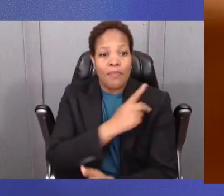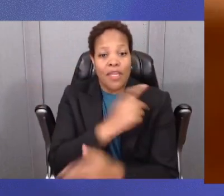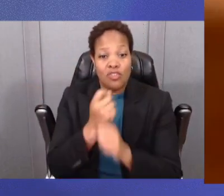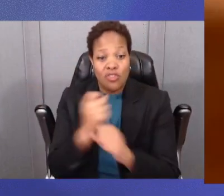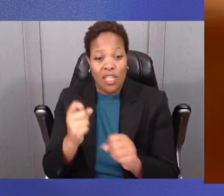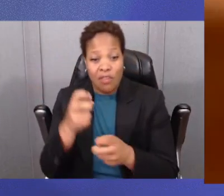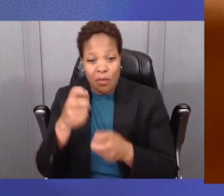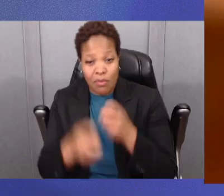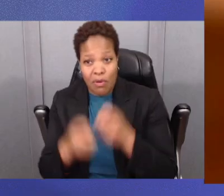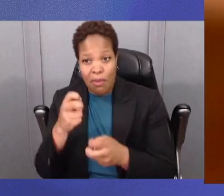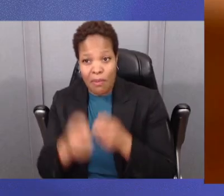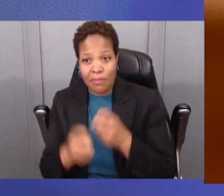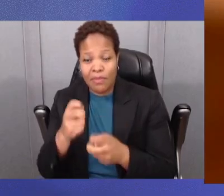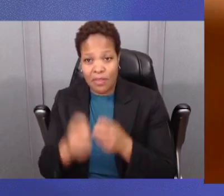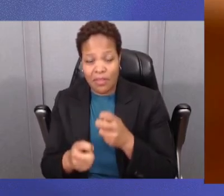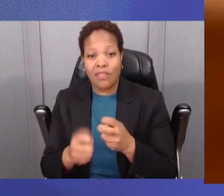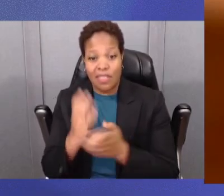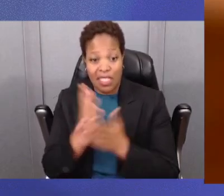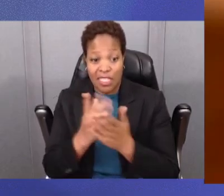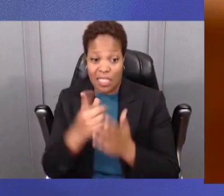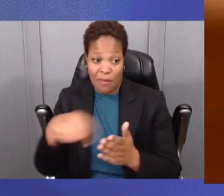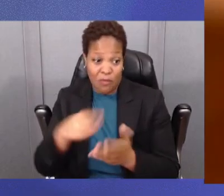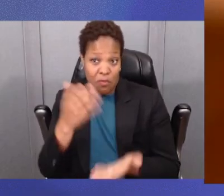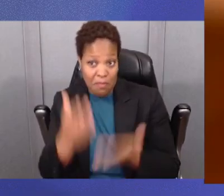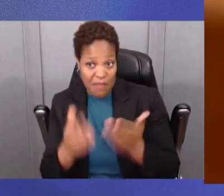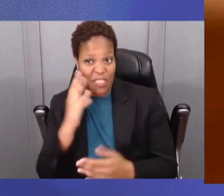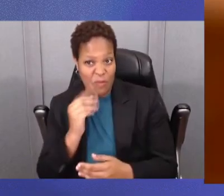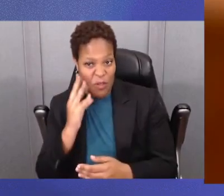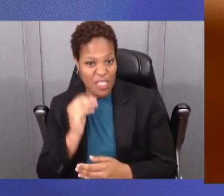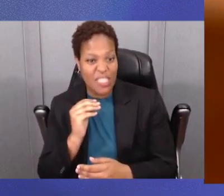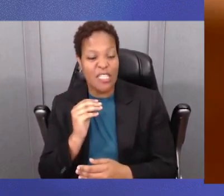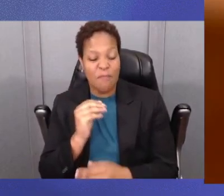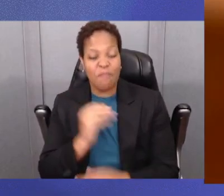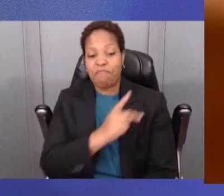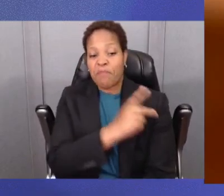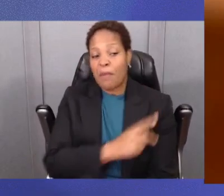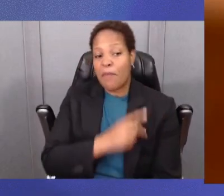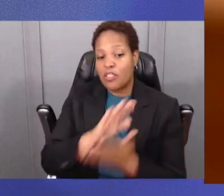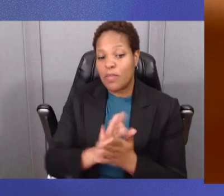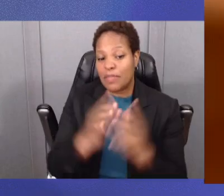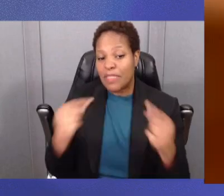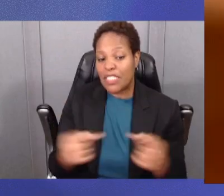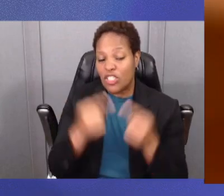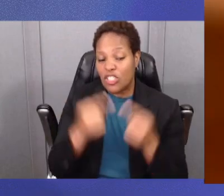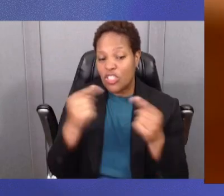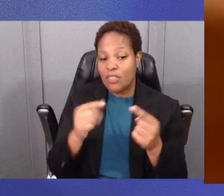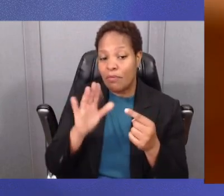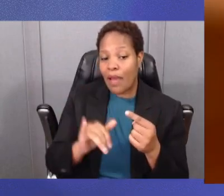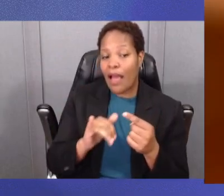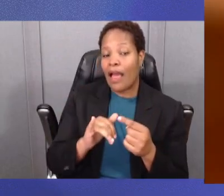that some of you may have experienced, where patients get injured by correctable mistakes in their care,